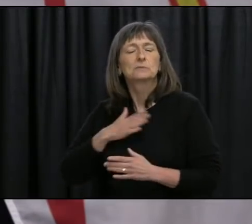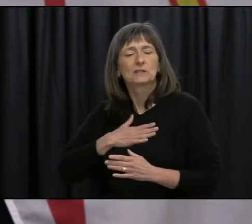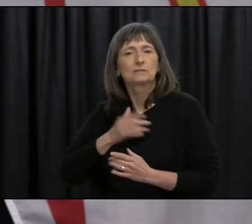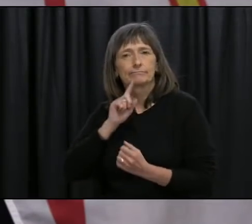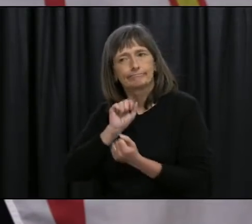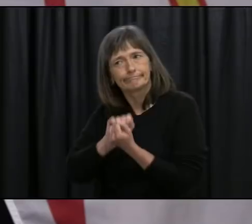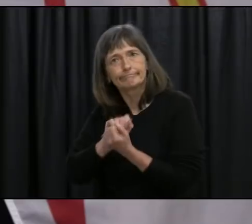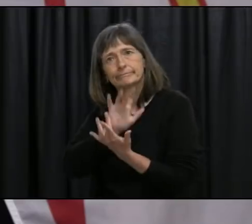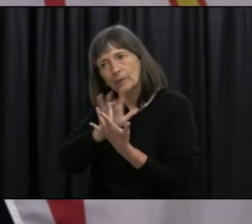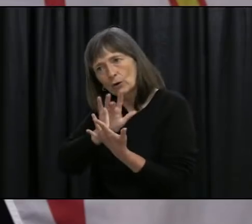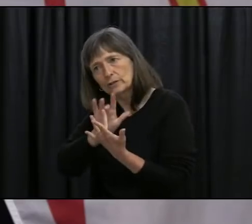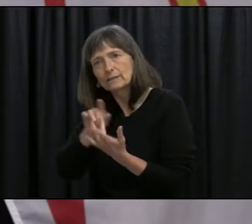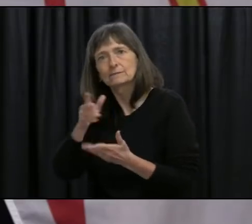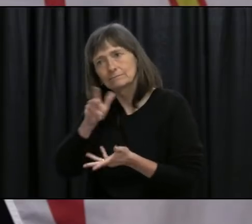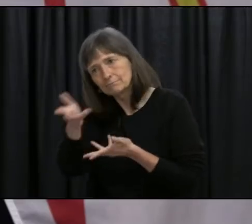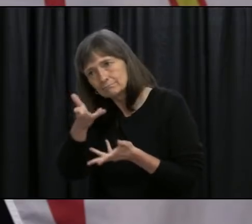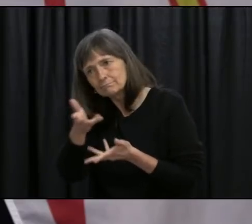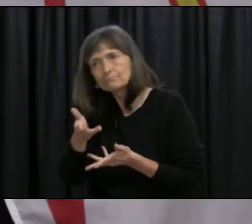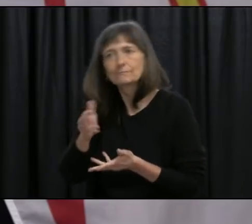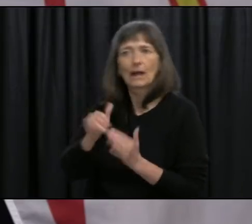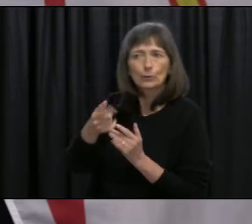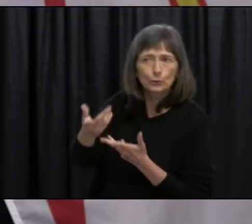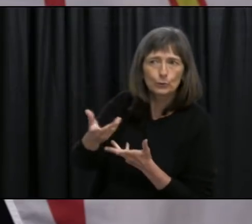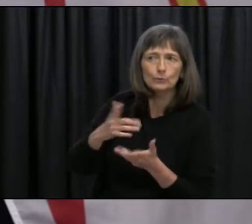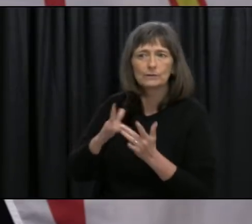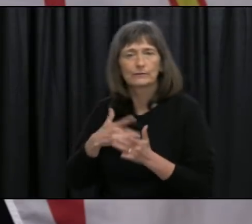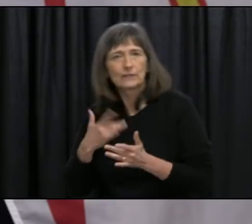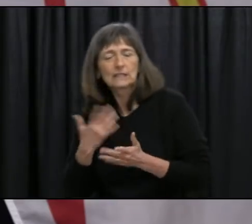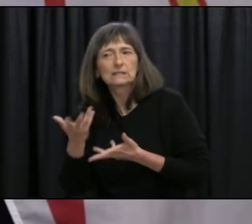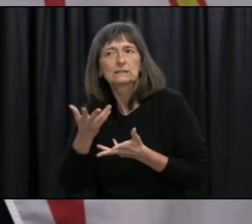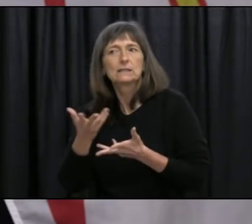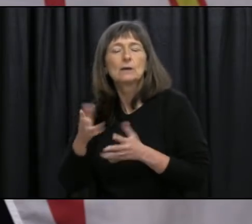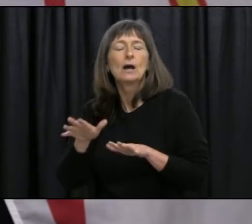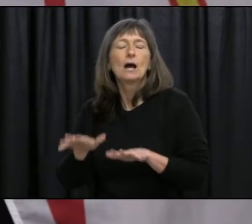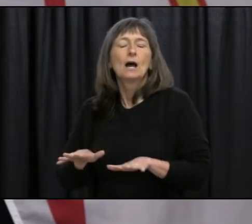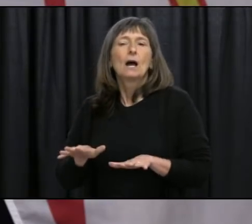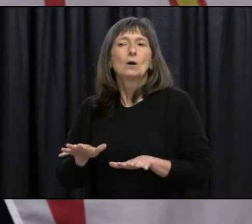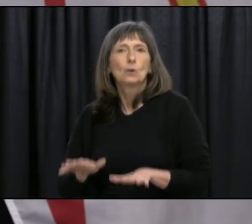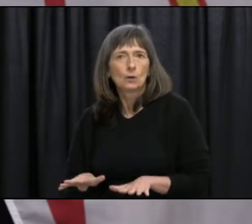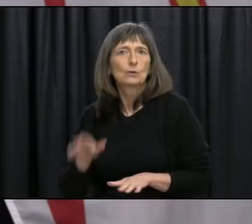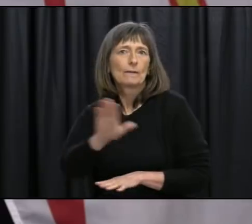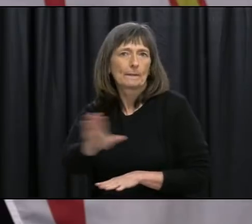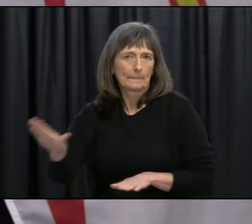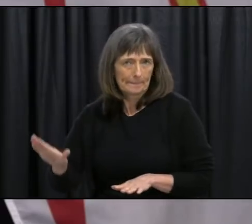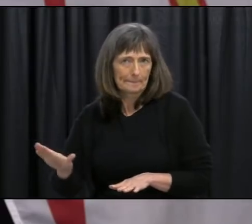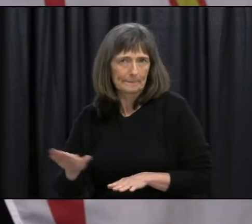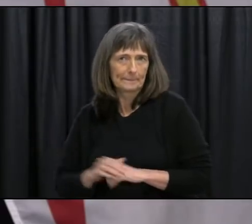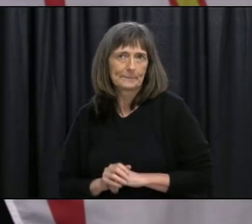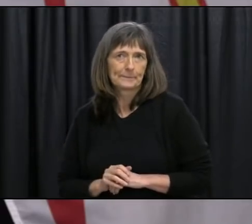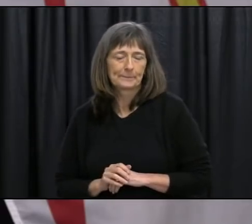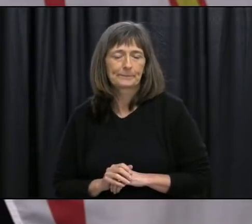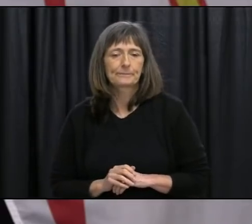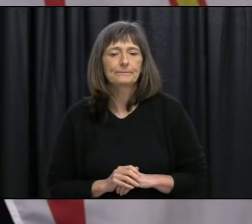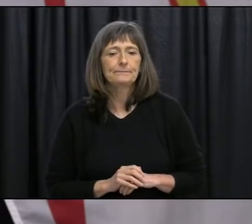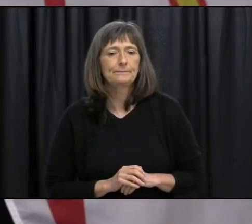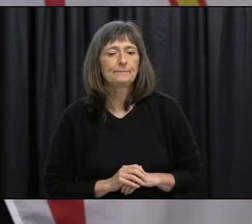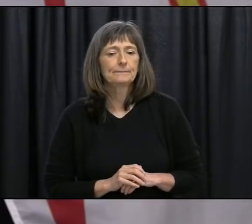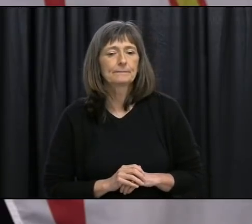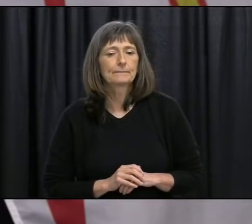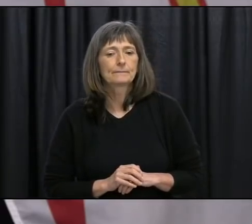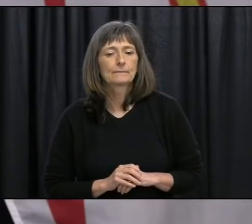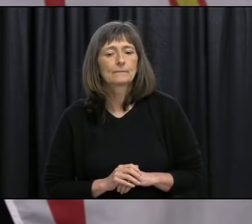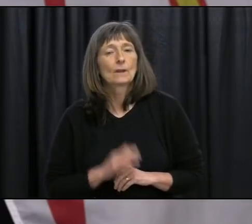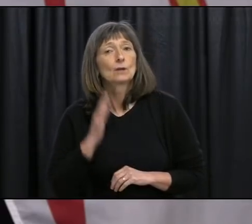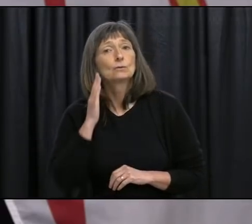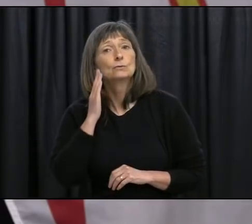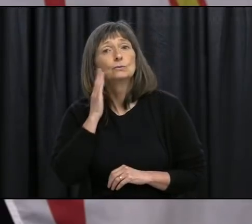Sometimes an ear to listen and support is all it takes to lighten a person's burden in the smallest of ways while making the biggest difference. No